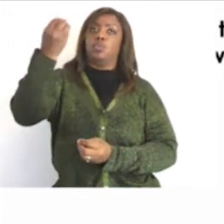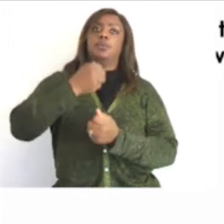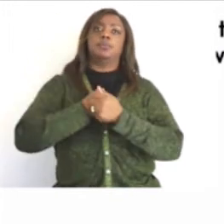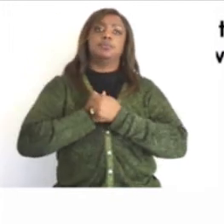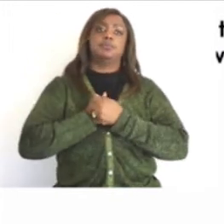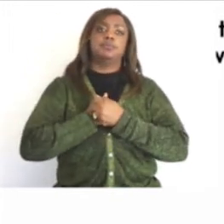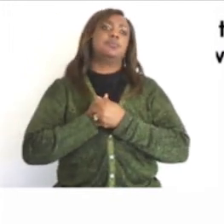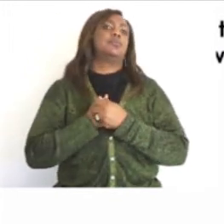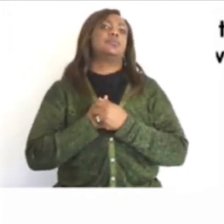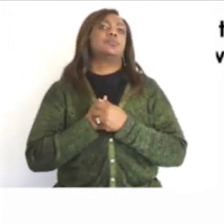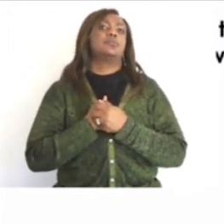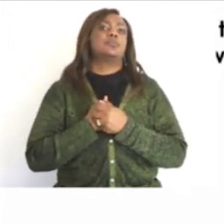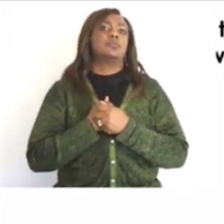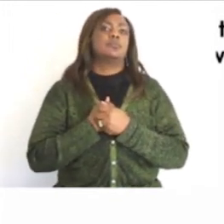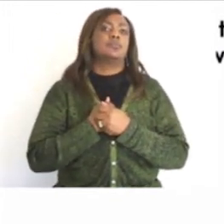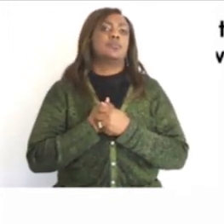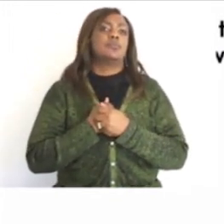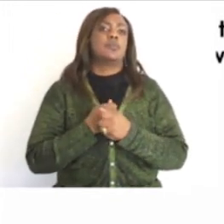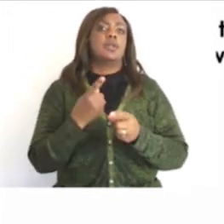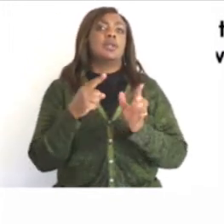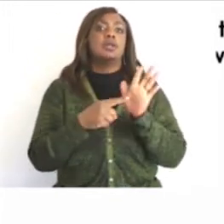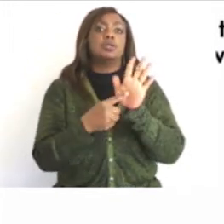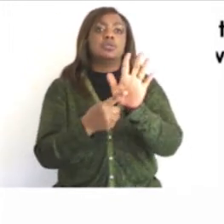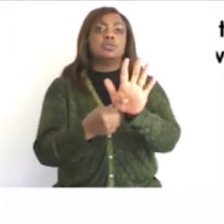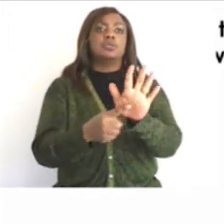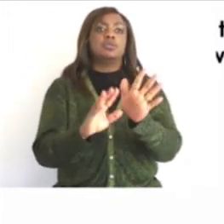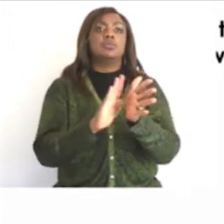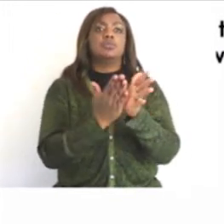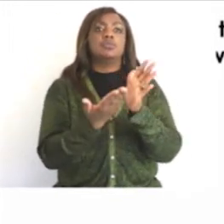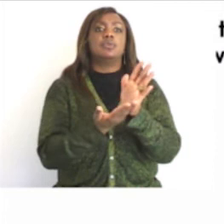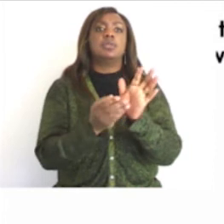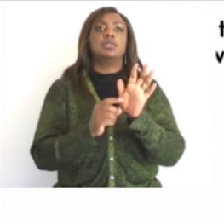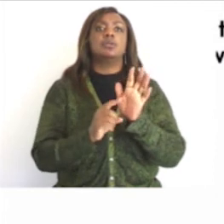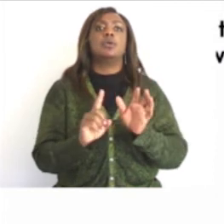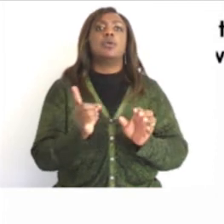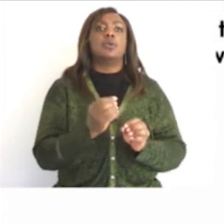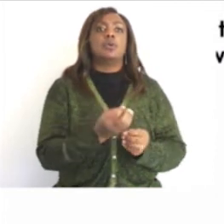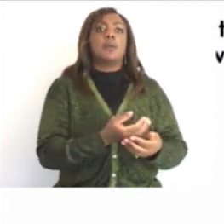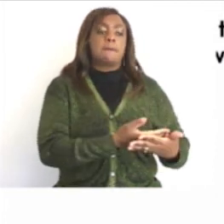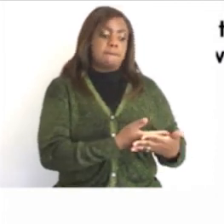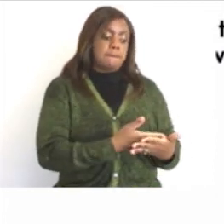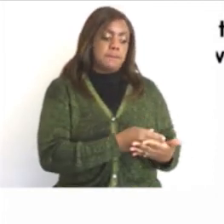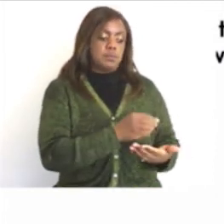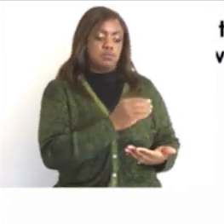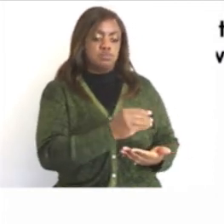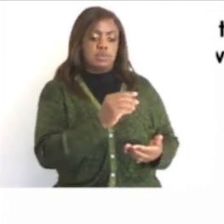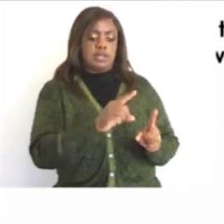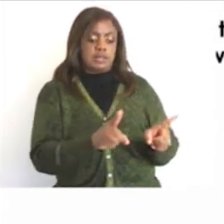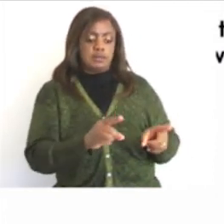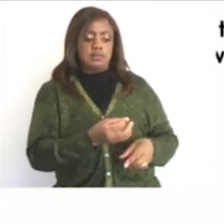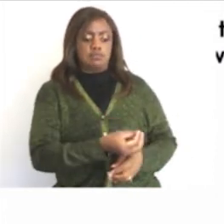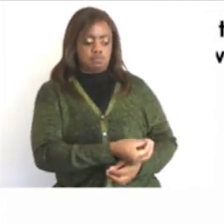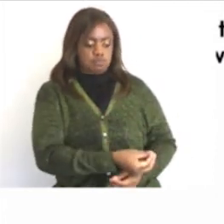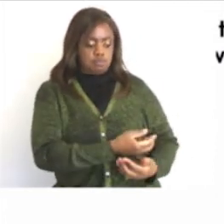Well, so when you look at the pictures, that picture is trying to show you the different stages that